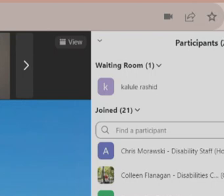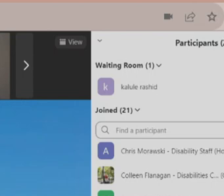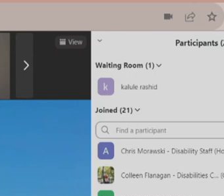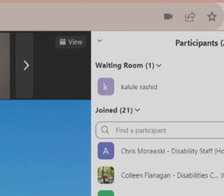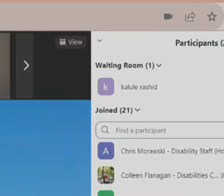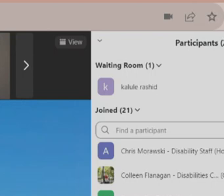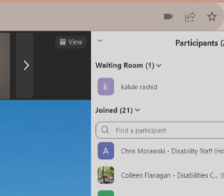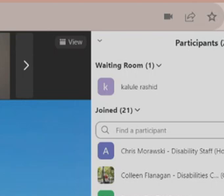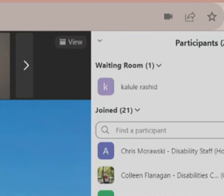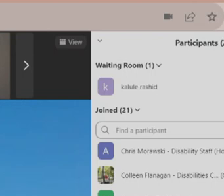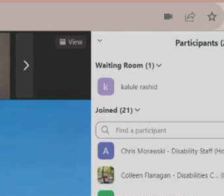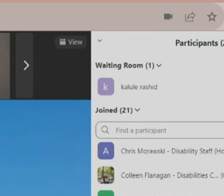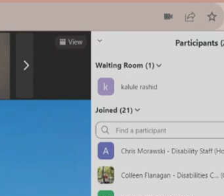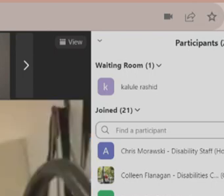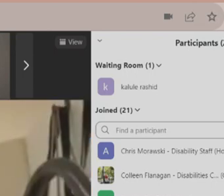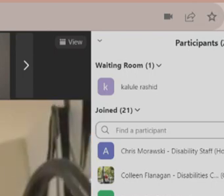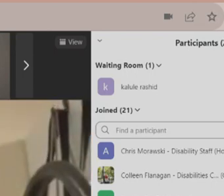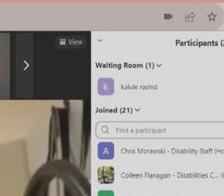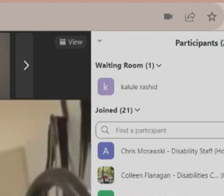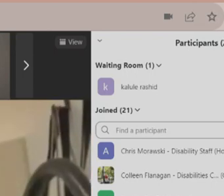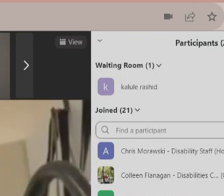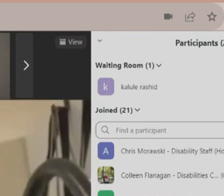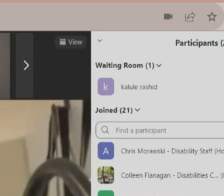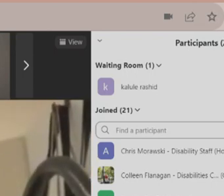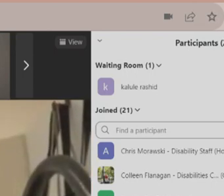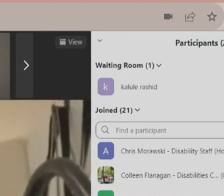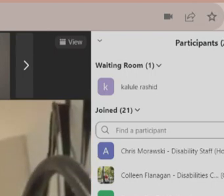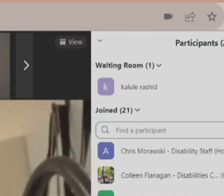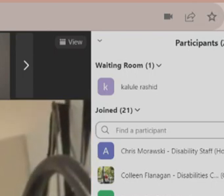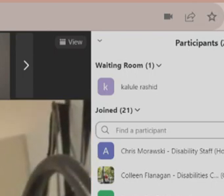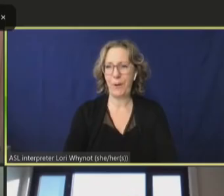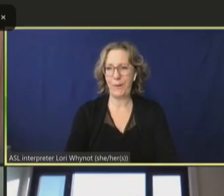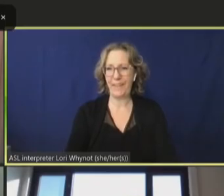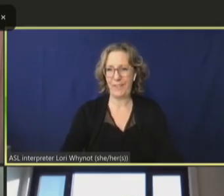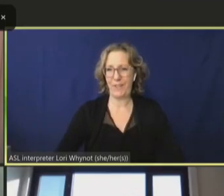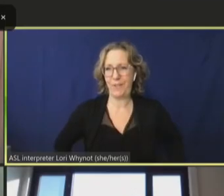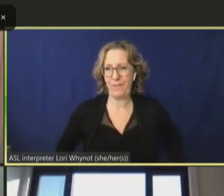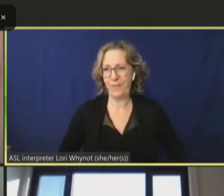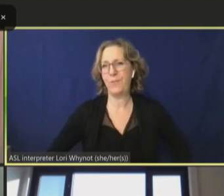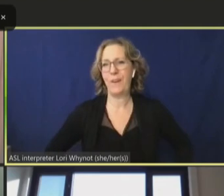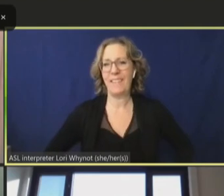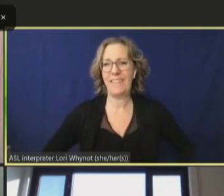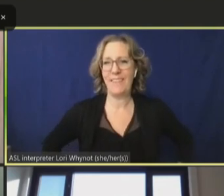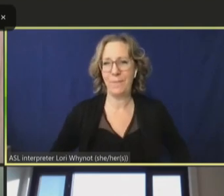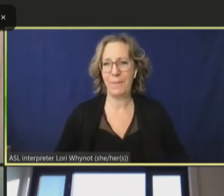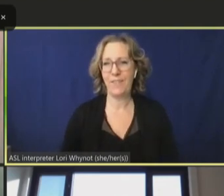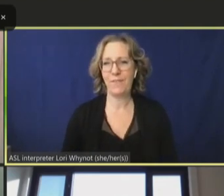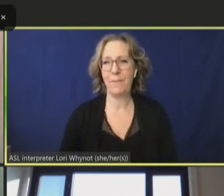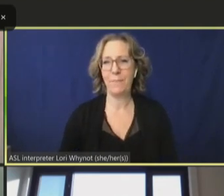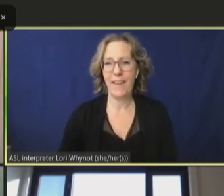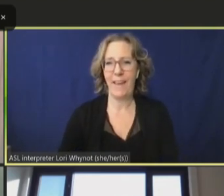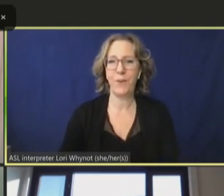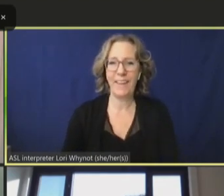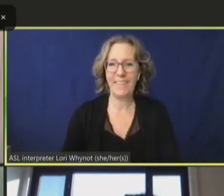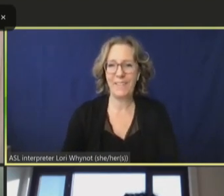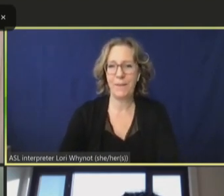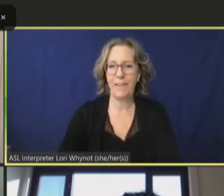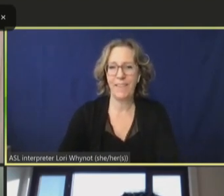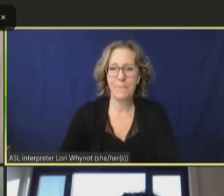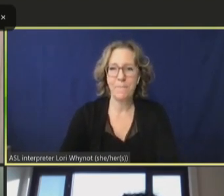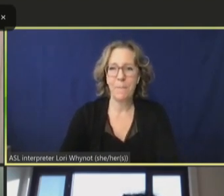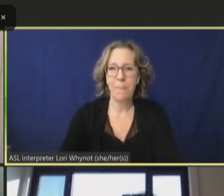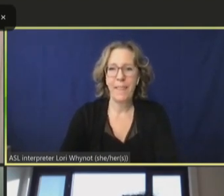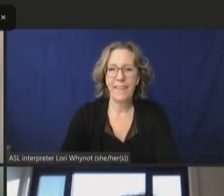go yet? No, I didn't. Hello. I'm going in terms of who I see on my screen. But yeah, go ahead,